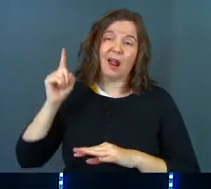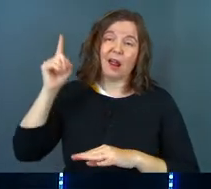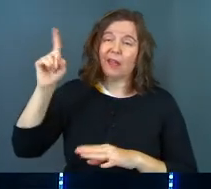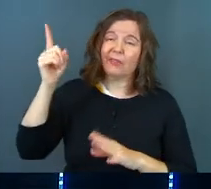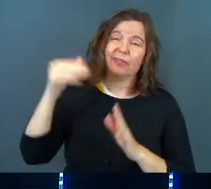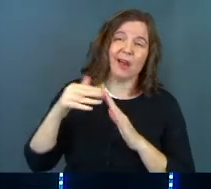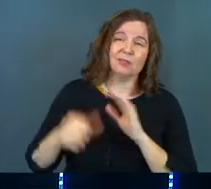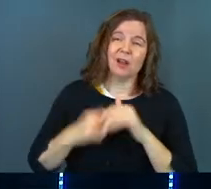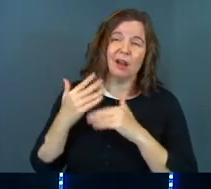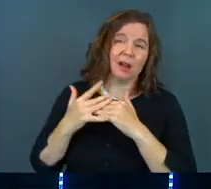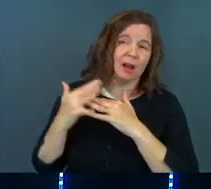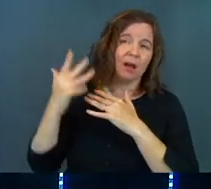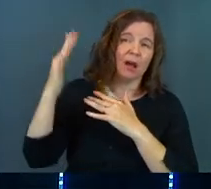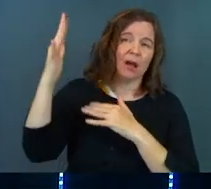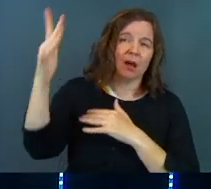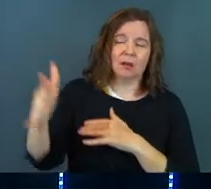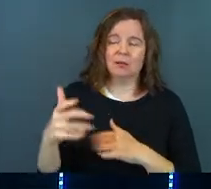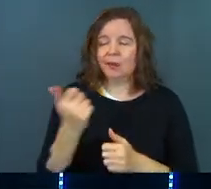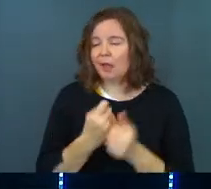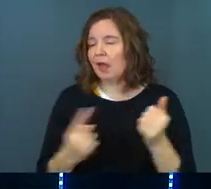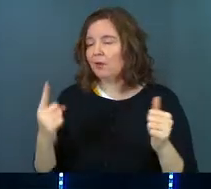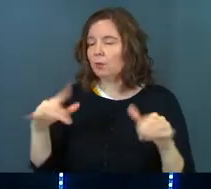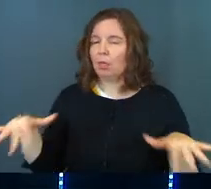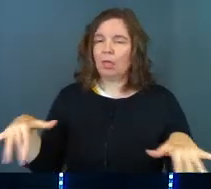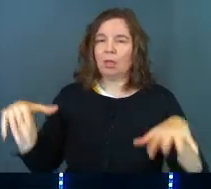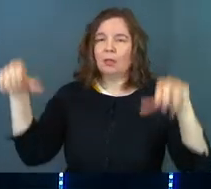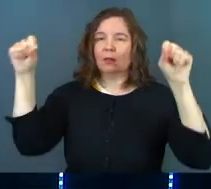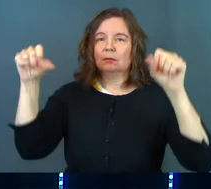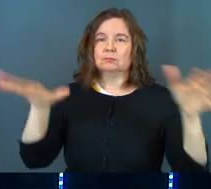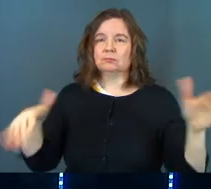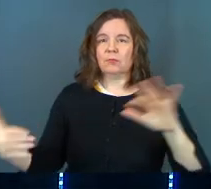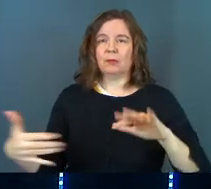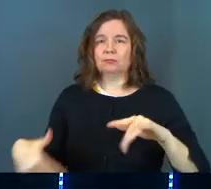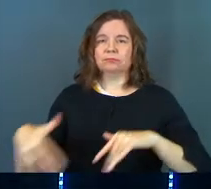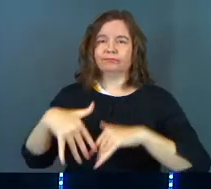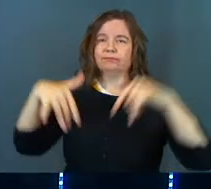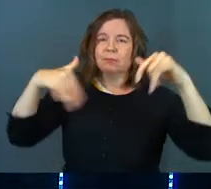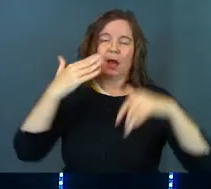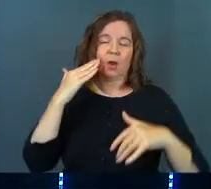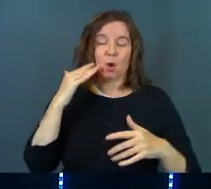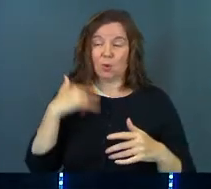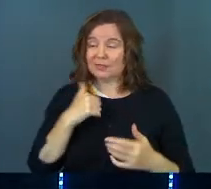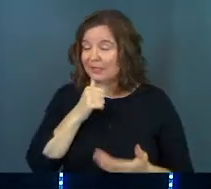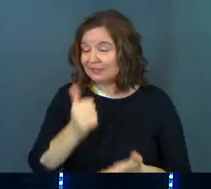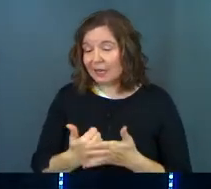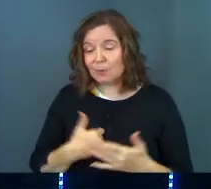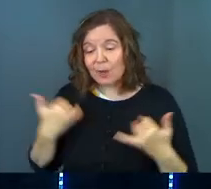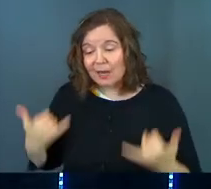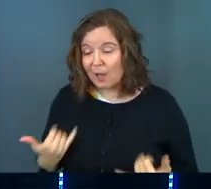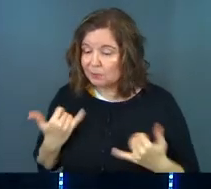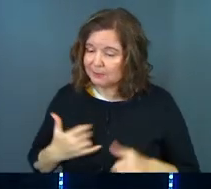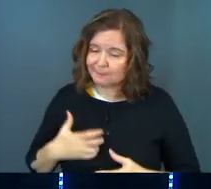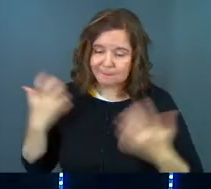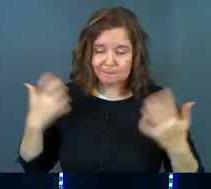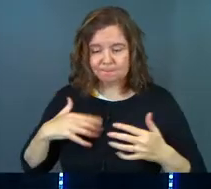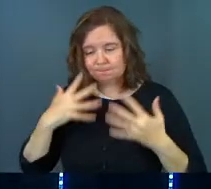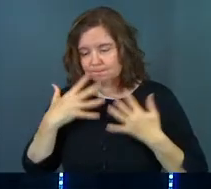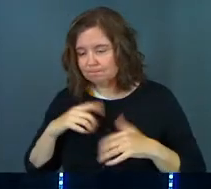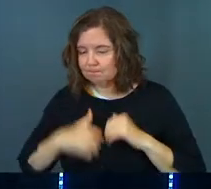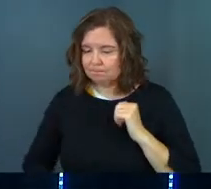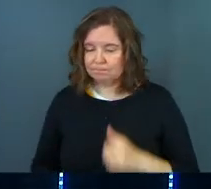time, thousands of years away, everybody's going to rise from the dead. I know. It doesn't help me right now, Jesus.